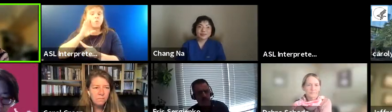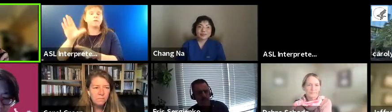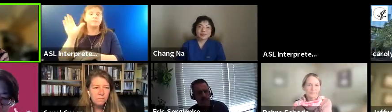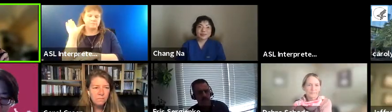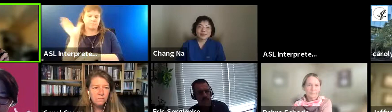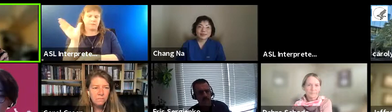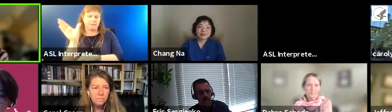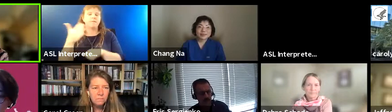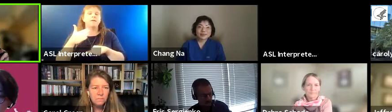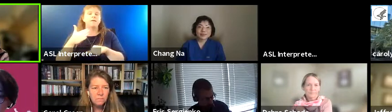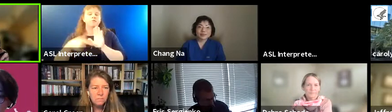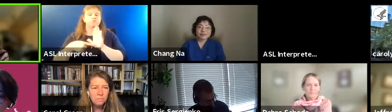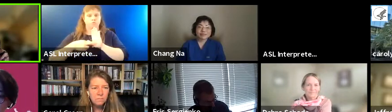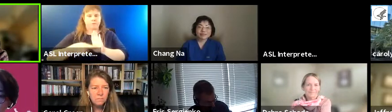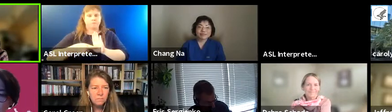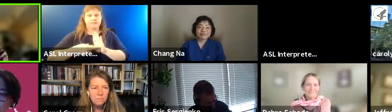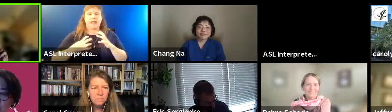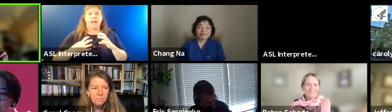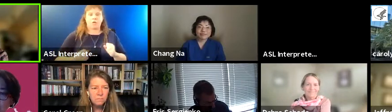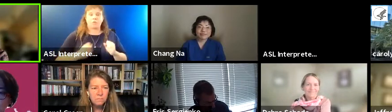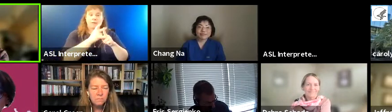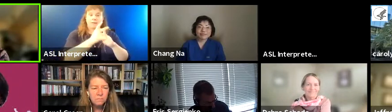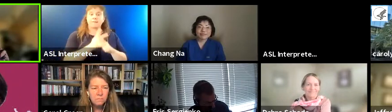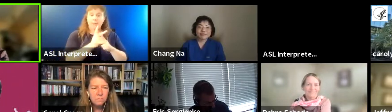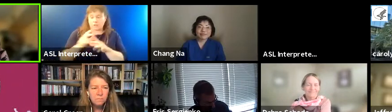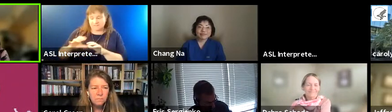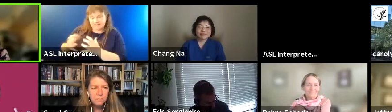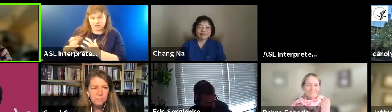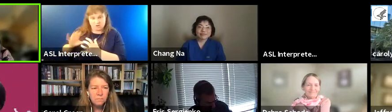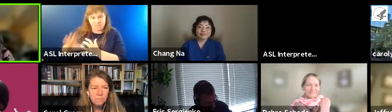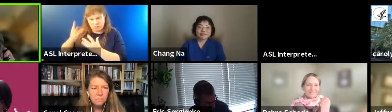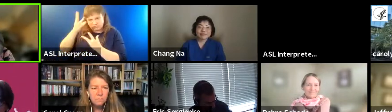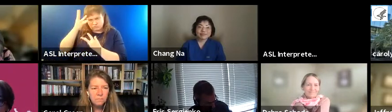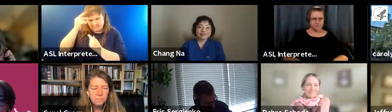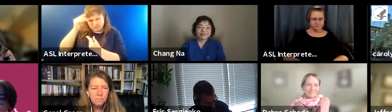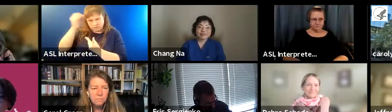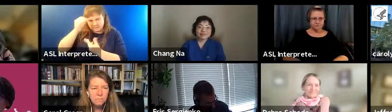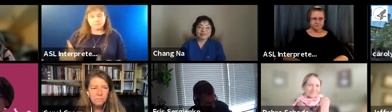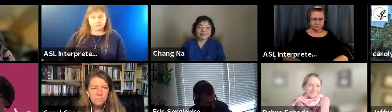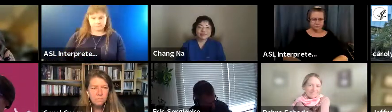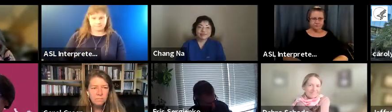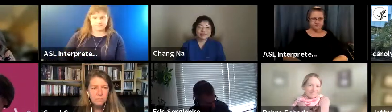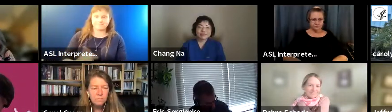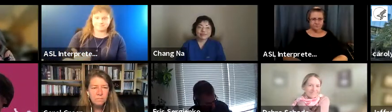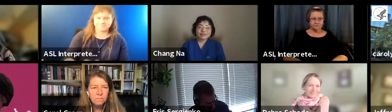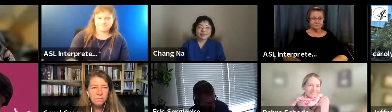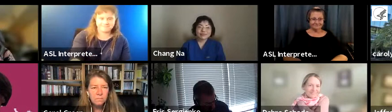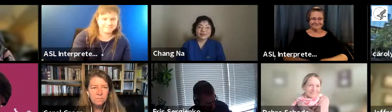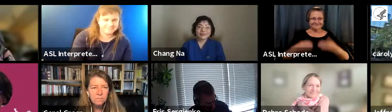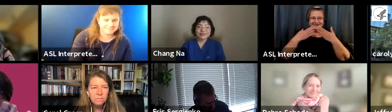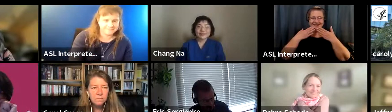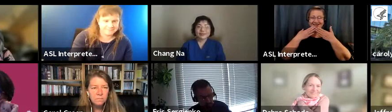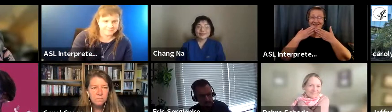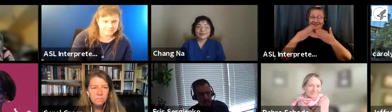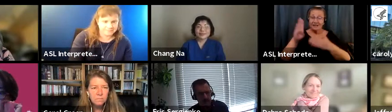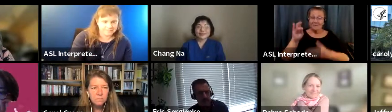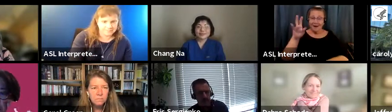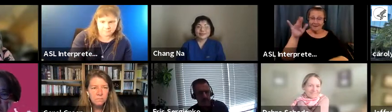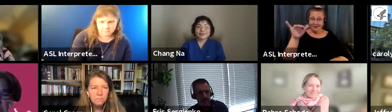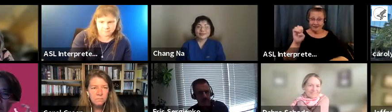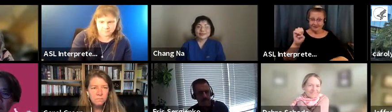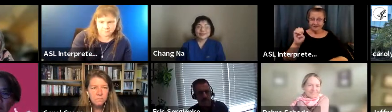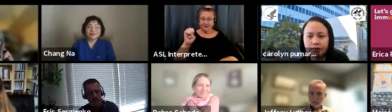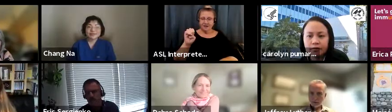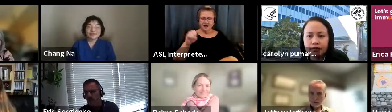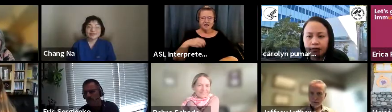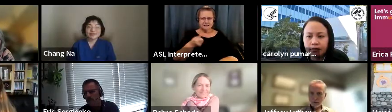behalf of the healthcare sector's reflections. Dr. Tan? Thanks, Bobby. So there were a number of